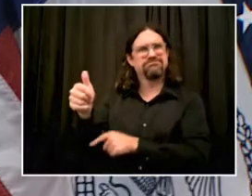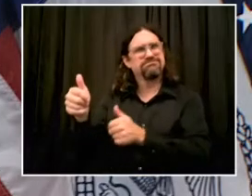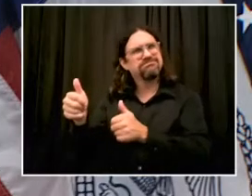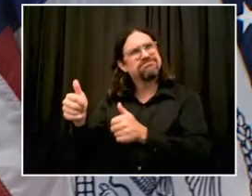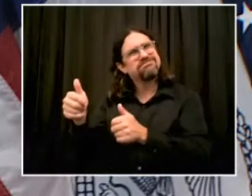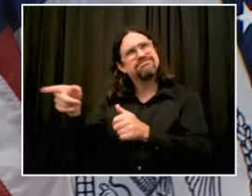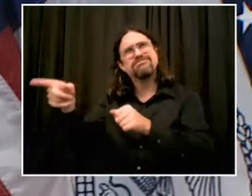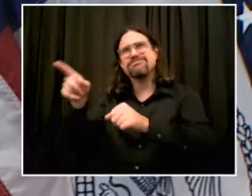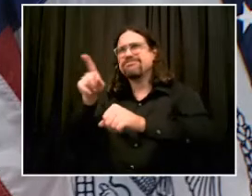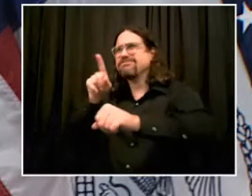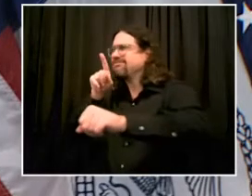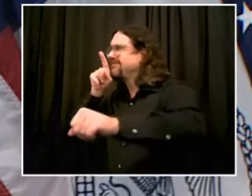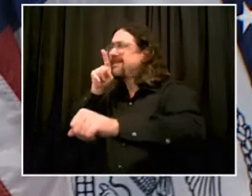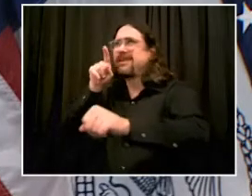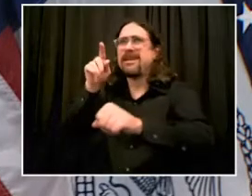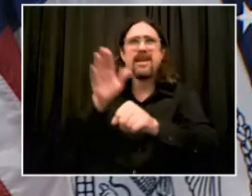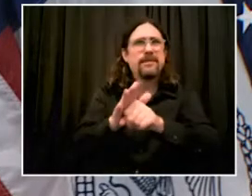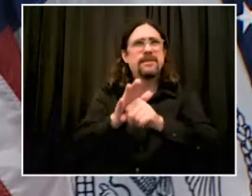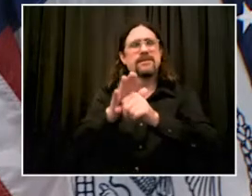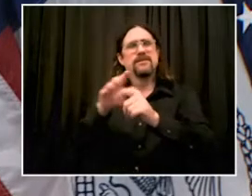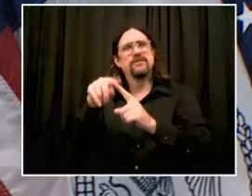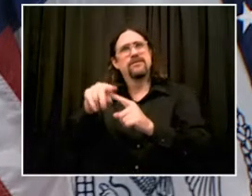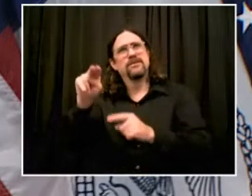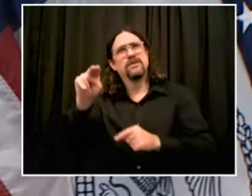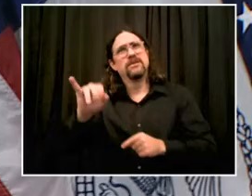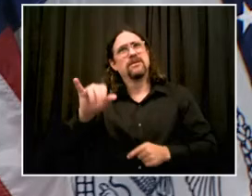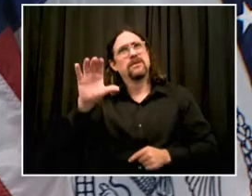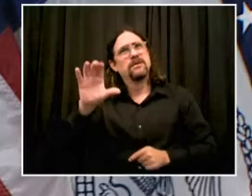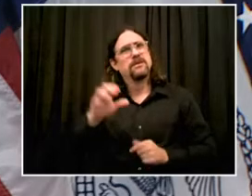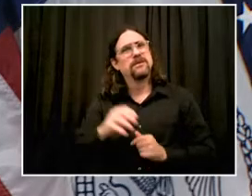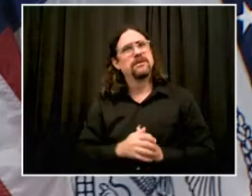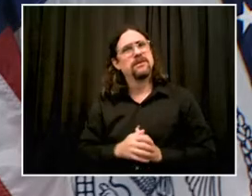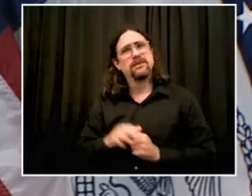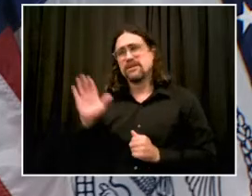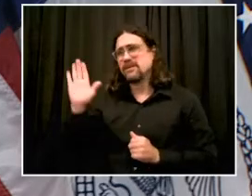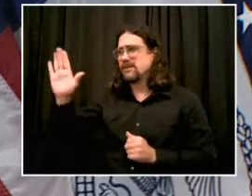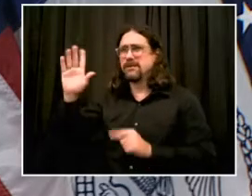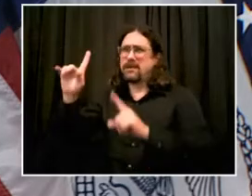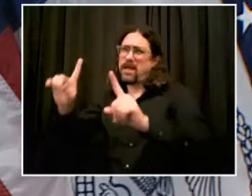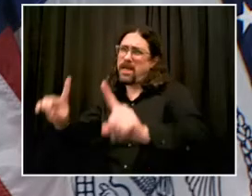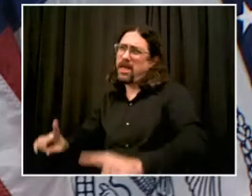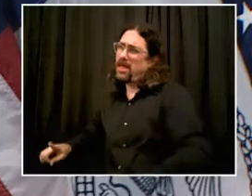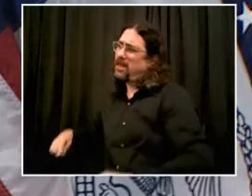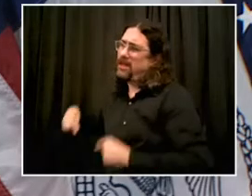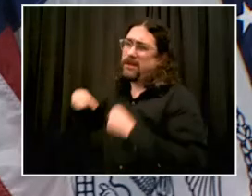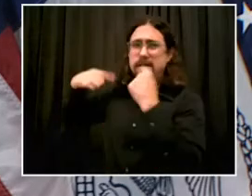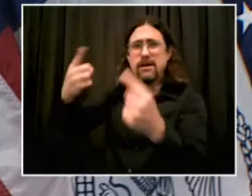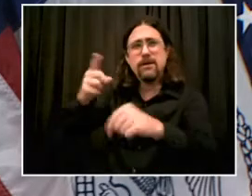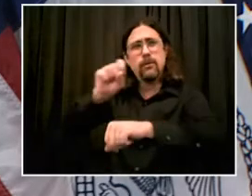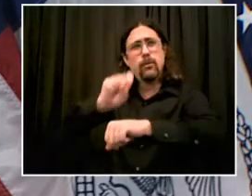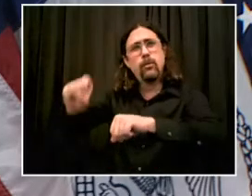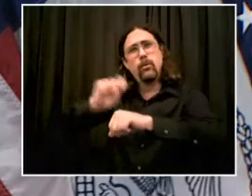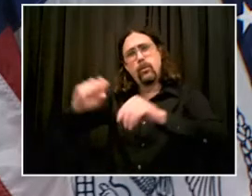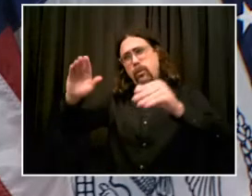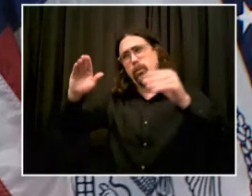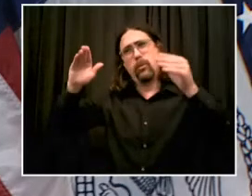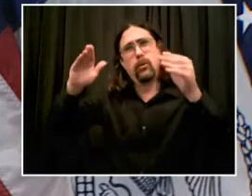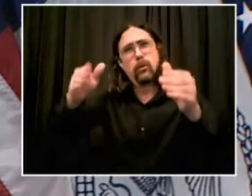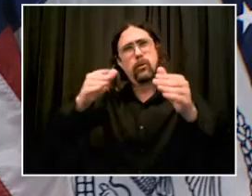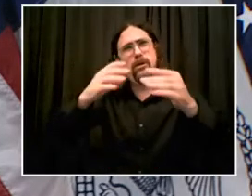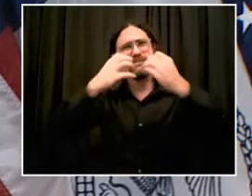from here. So I think that is just the normal thing that one does as a leader,